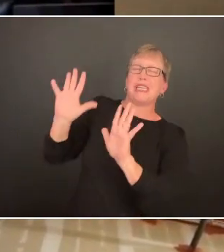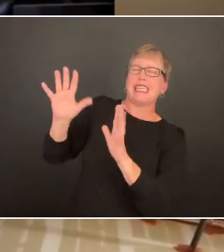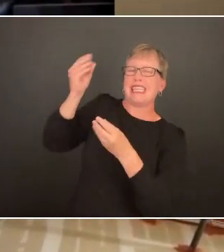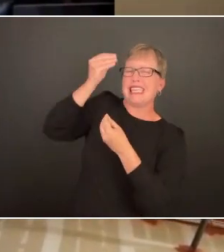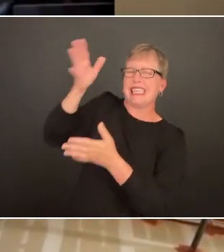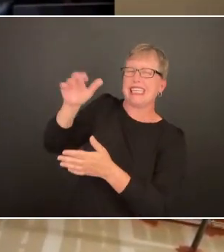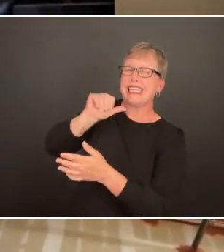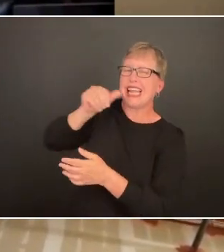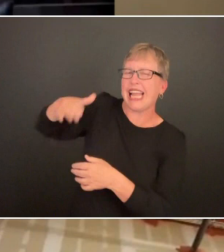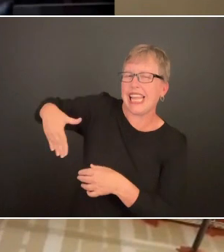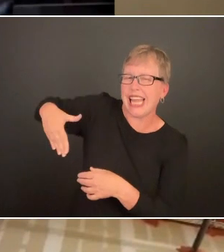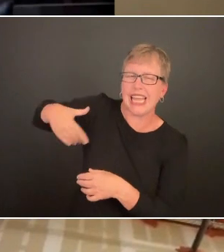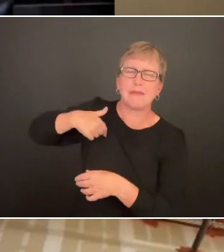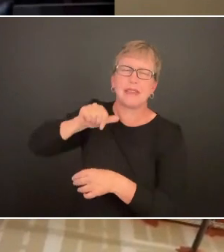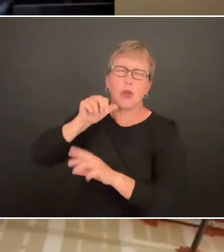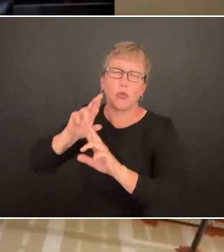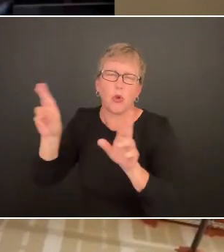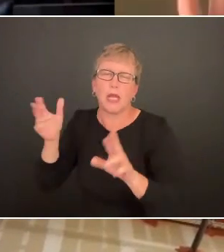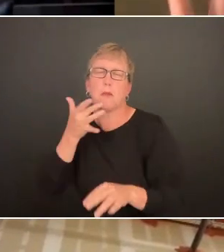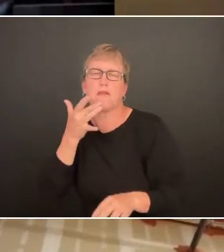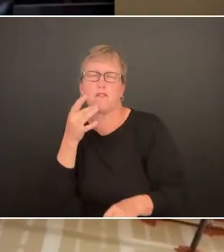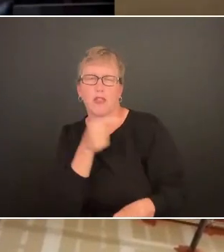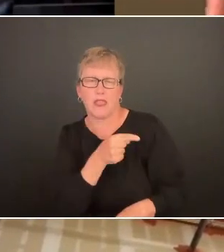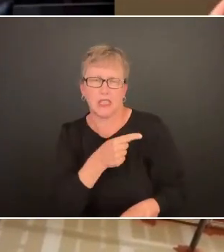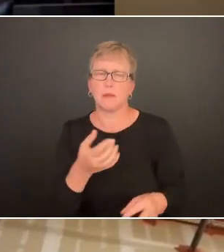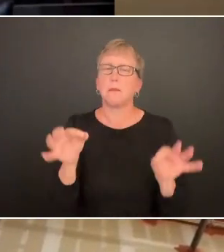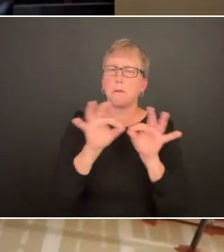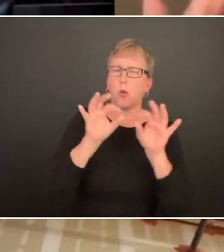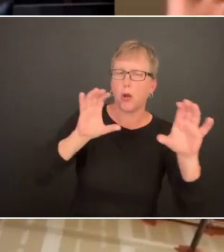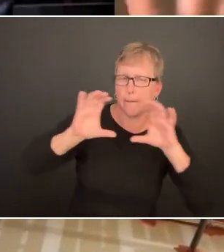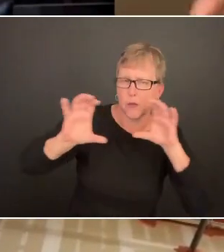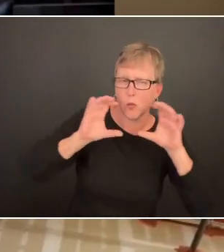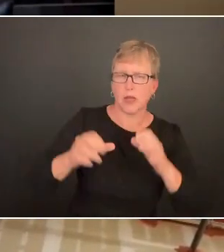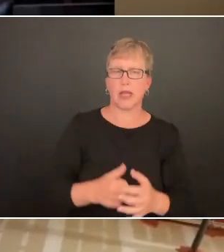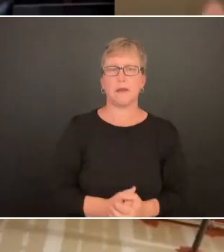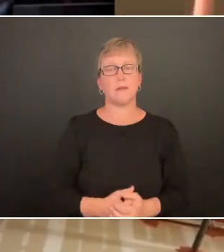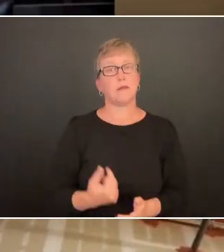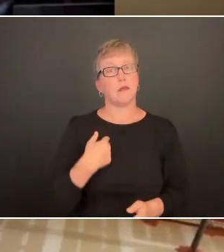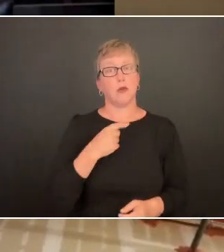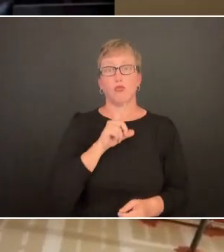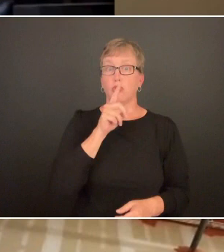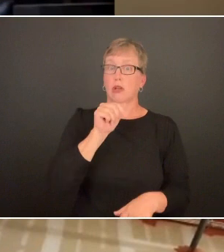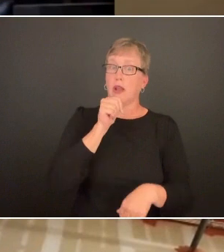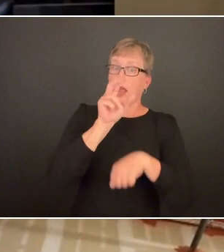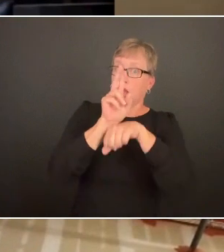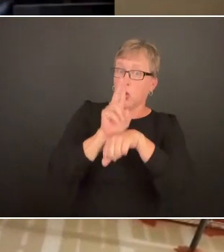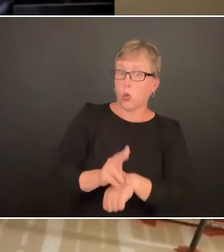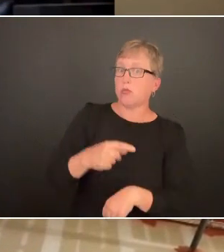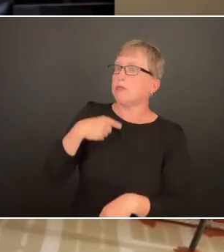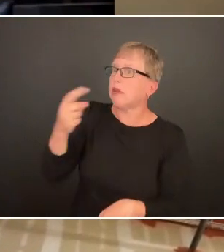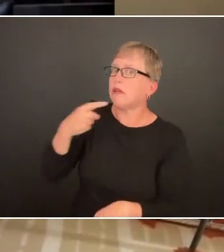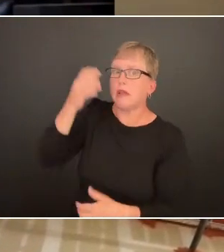And so that's helpful. And then he'll try to touch me, and I'll be like, oh no, not yet. Like, do this